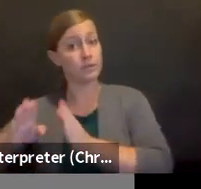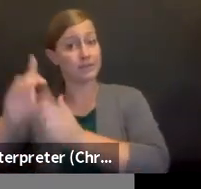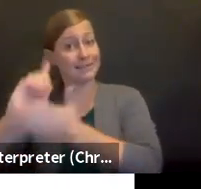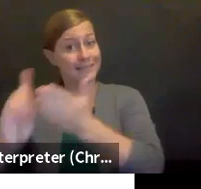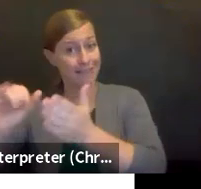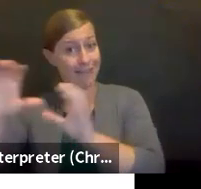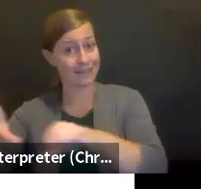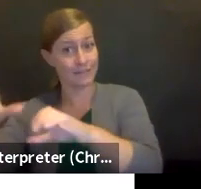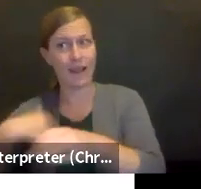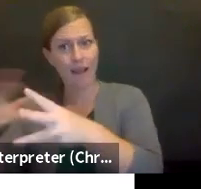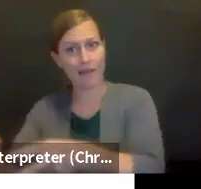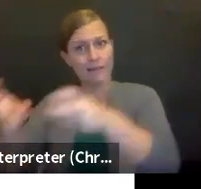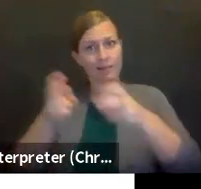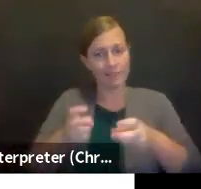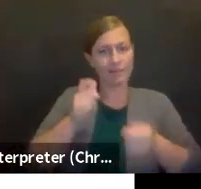activity.